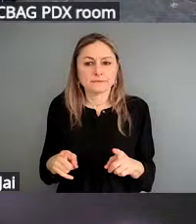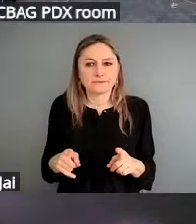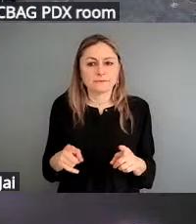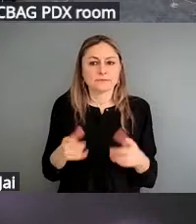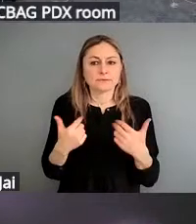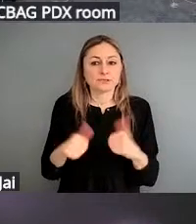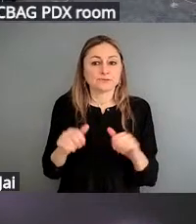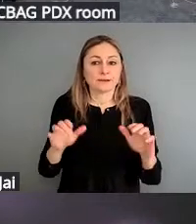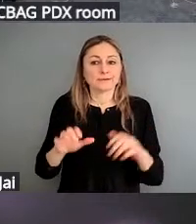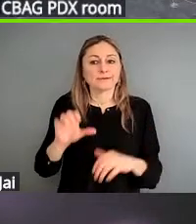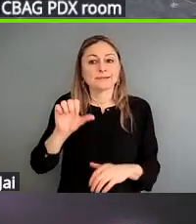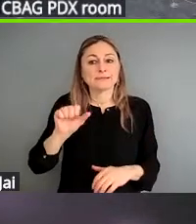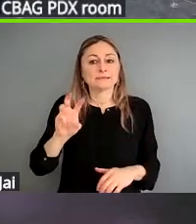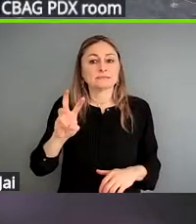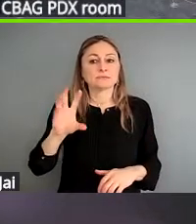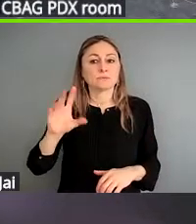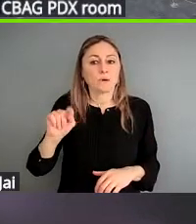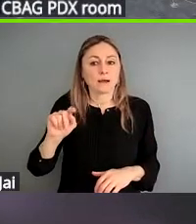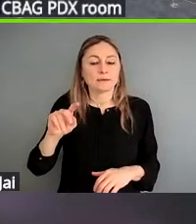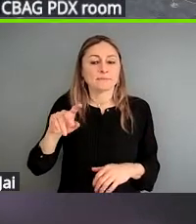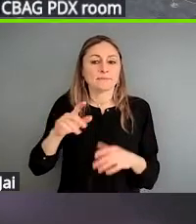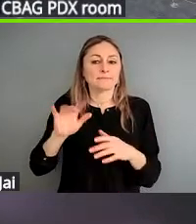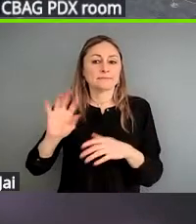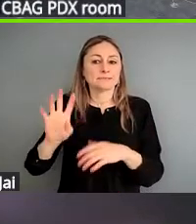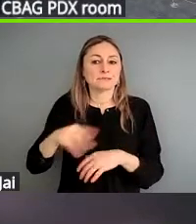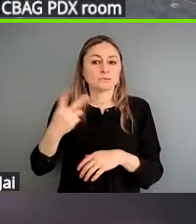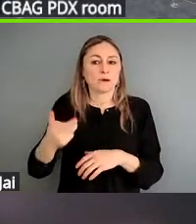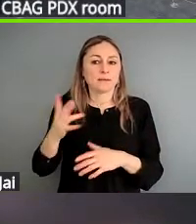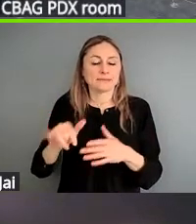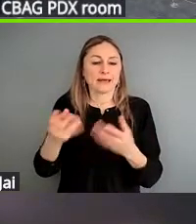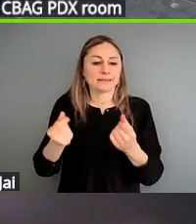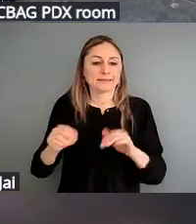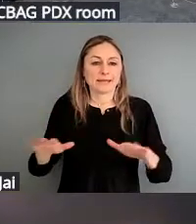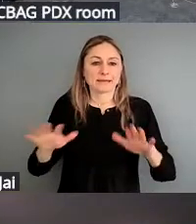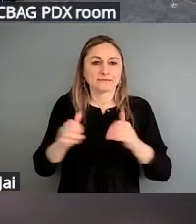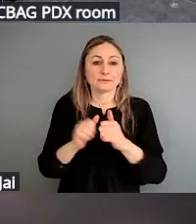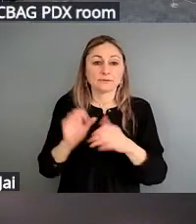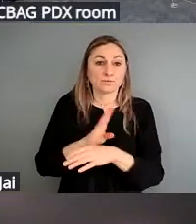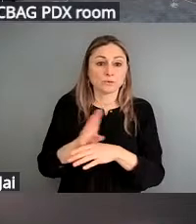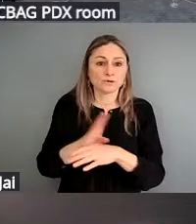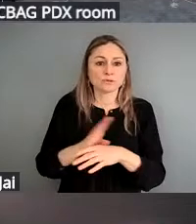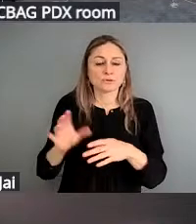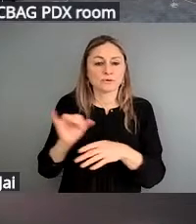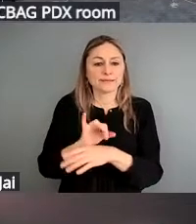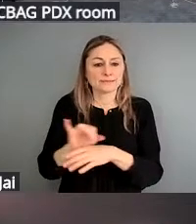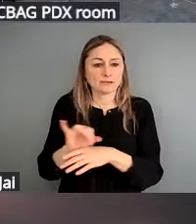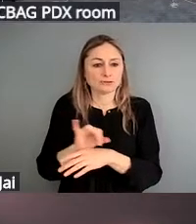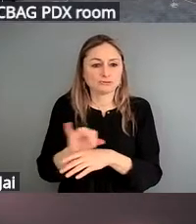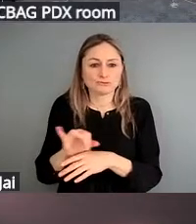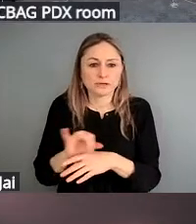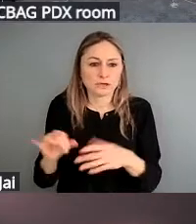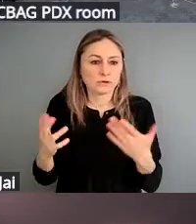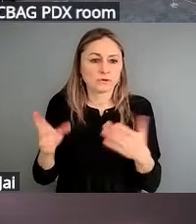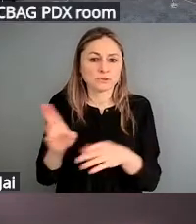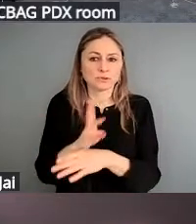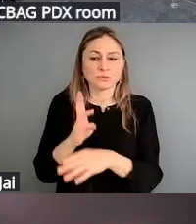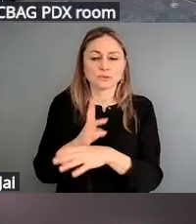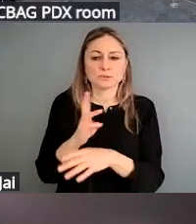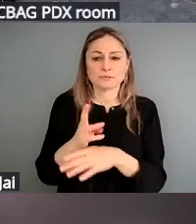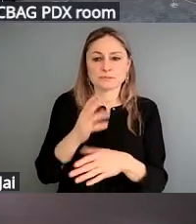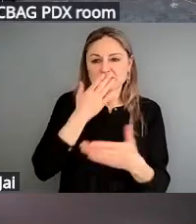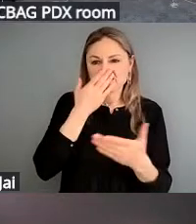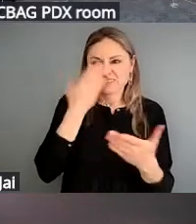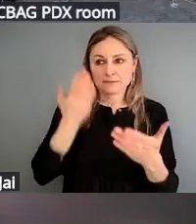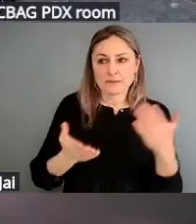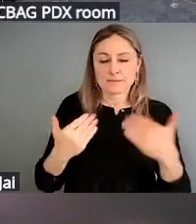swap that land with a commercial or industrial user who might have some